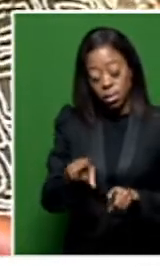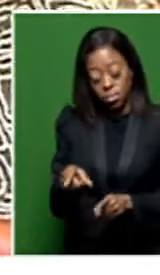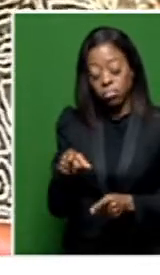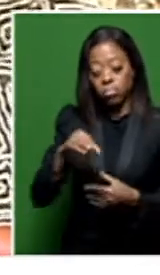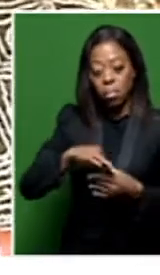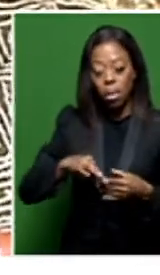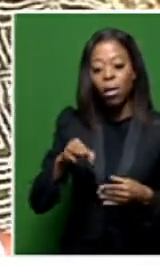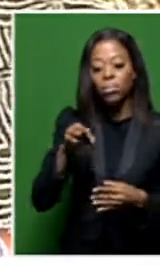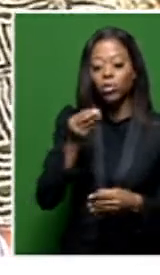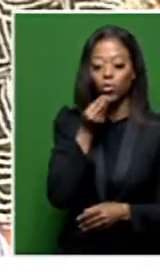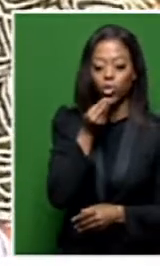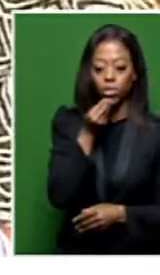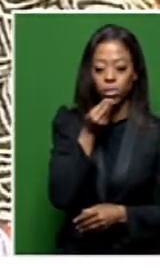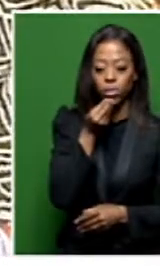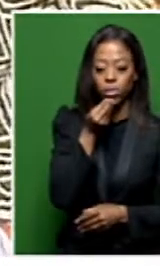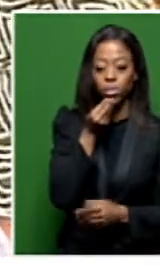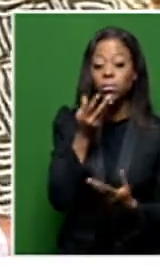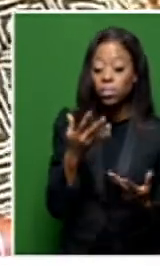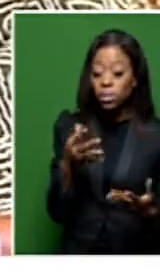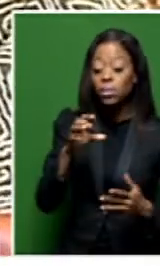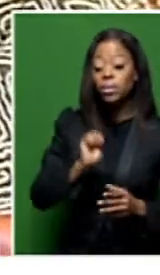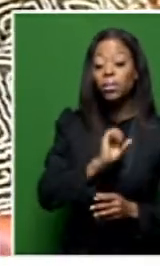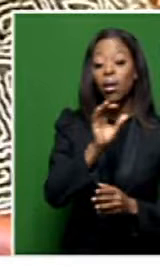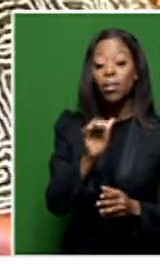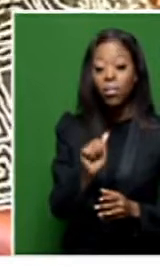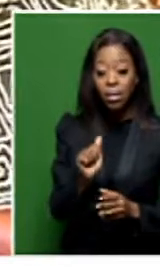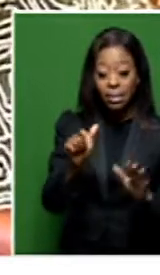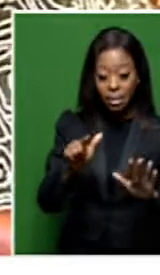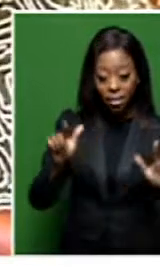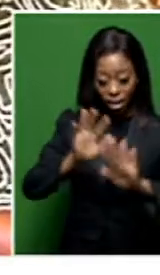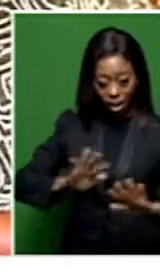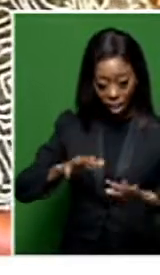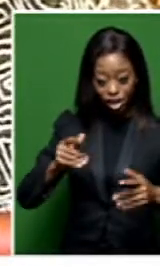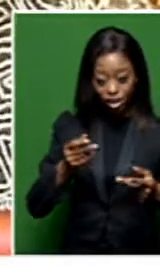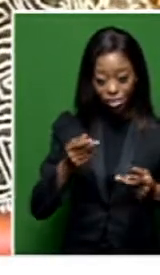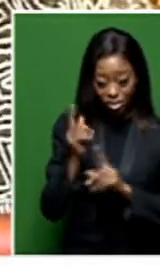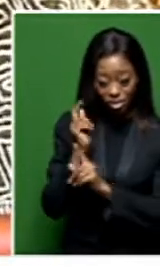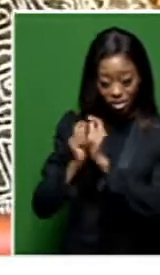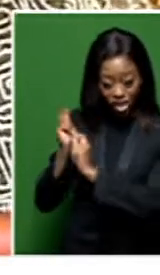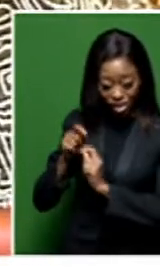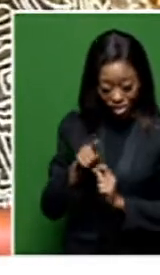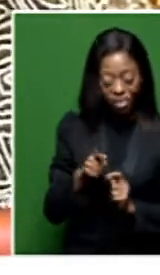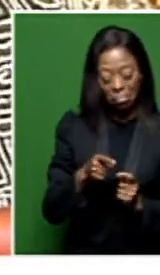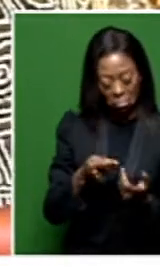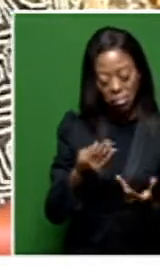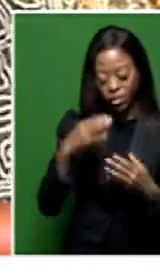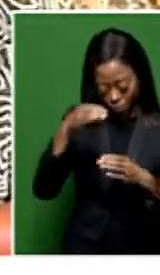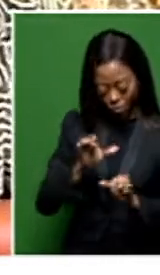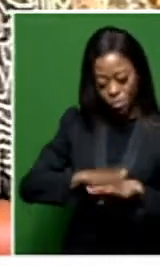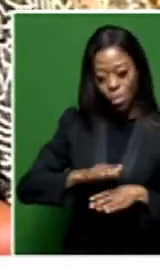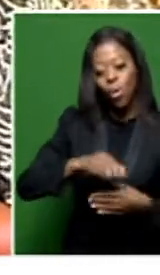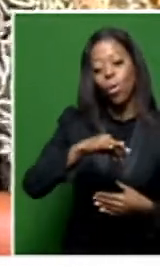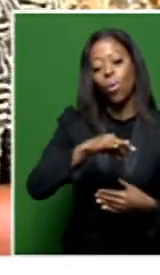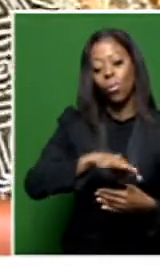plant-based diet. So our 7 colors, South African 7 colors plate, that's a plant-based, it's a plant-based diet. It's a plant-based